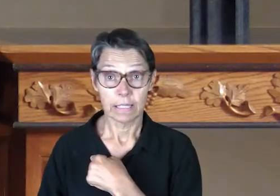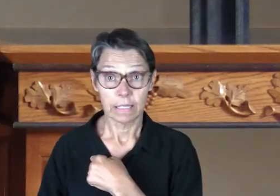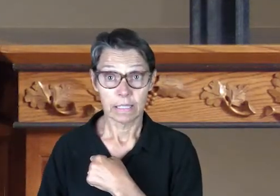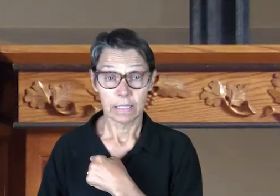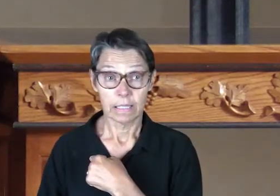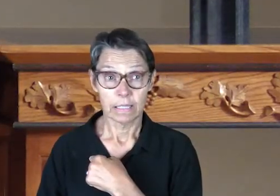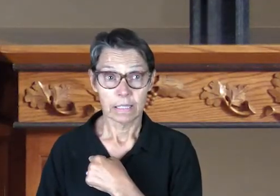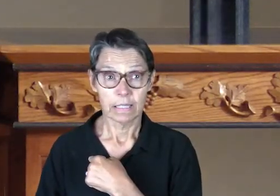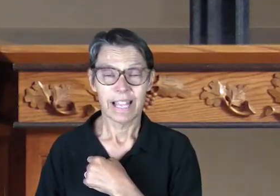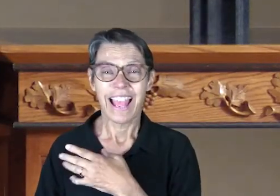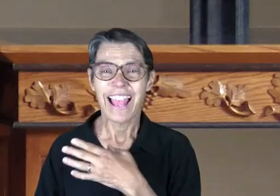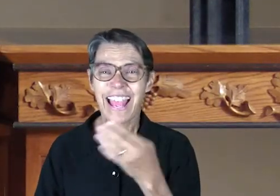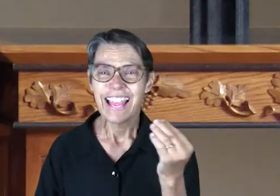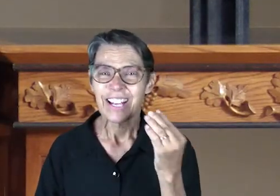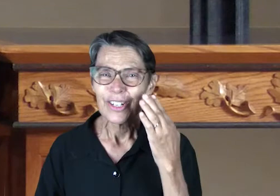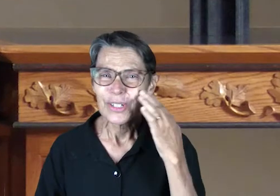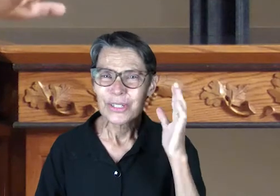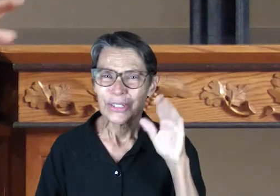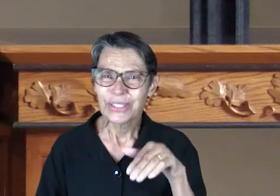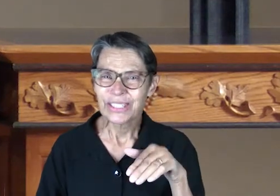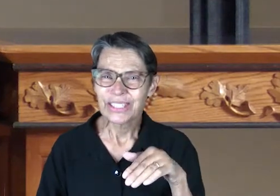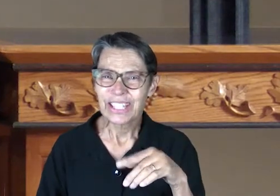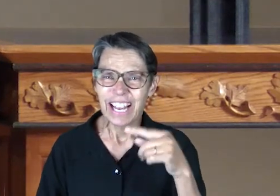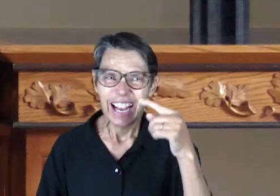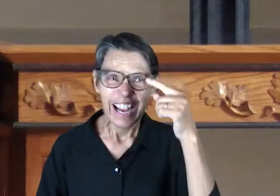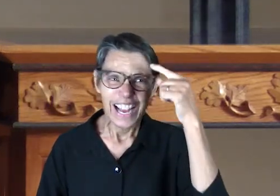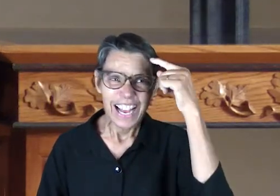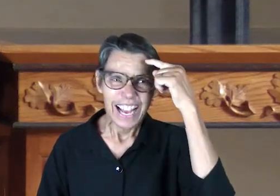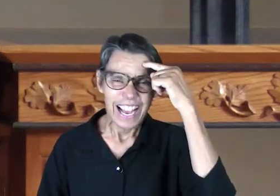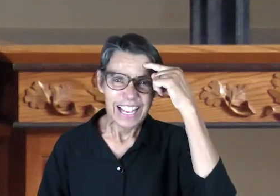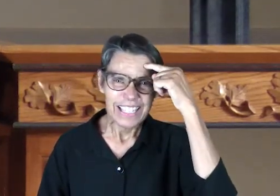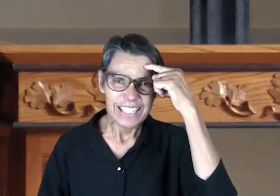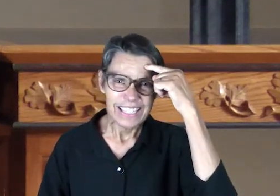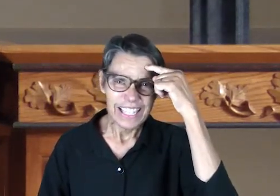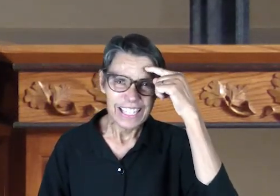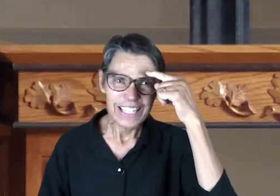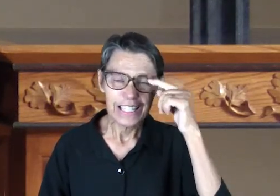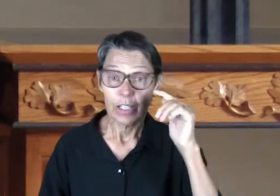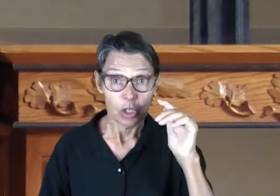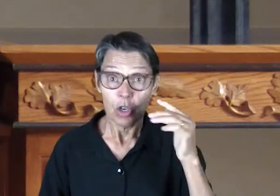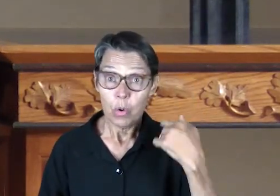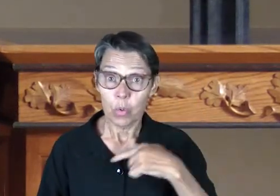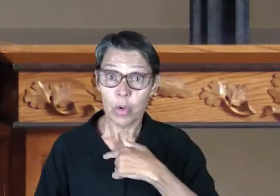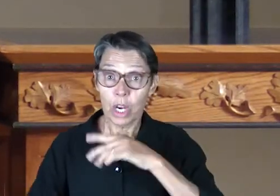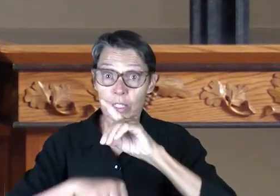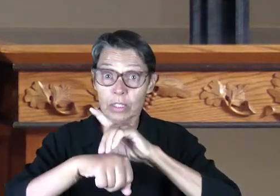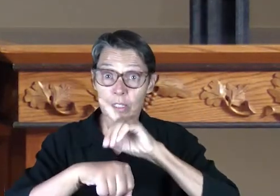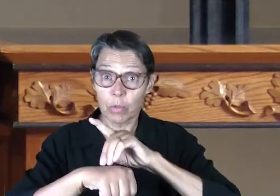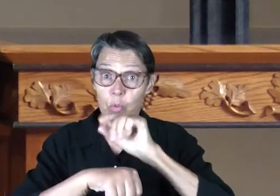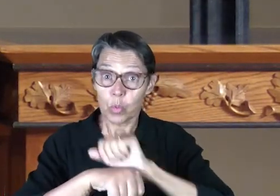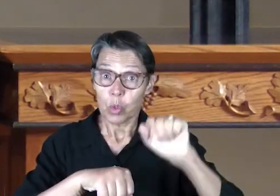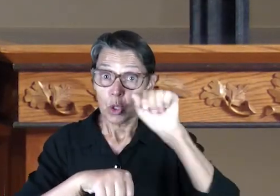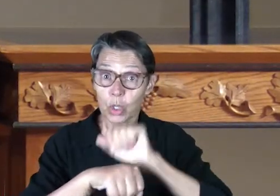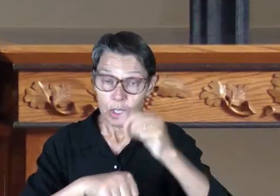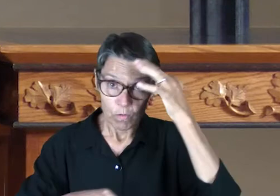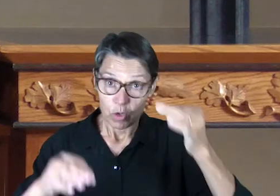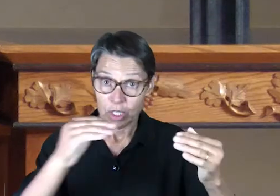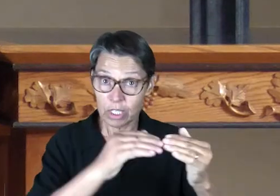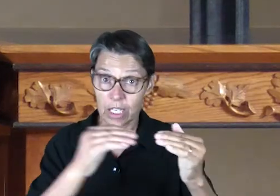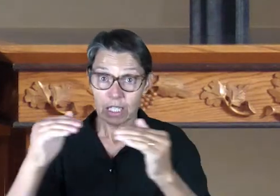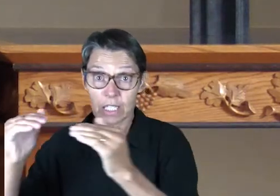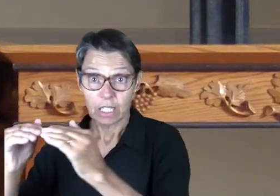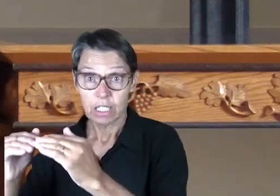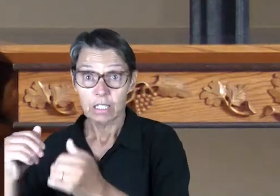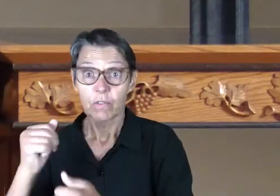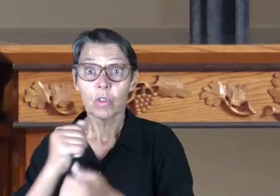And before all of that, I think underneath our work for justice for the most vulnerable among